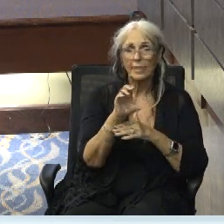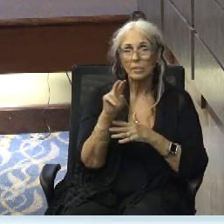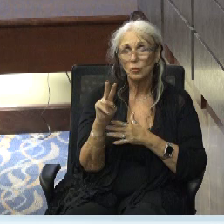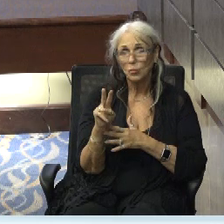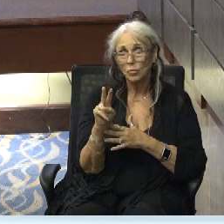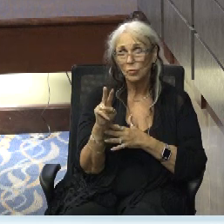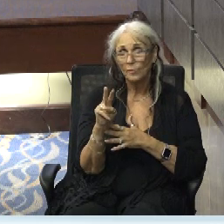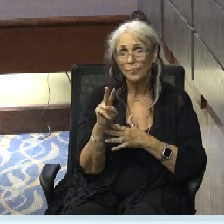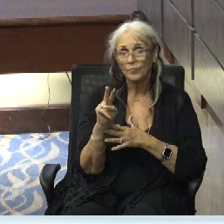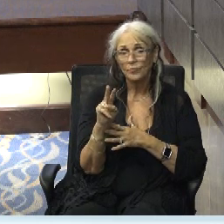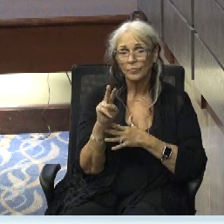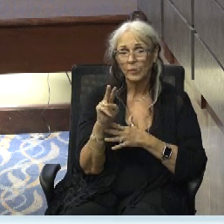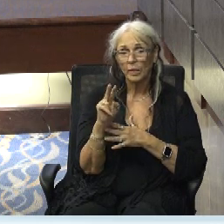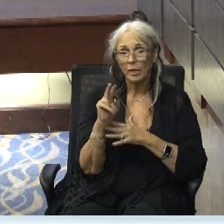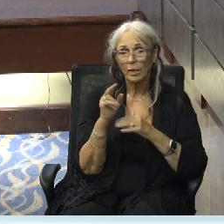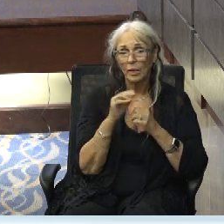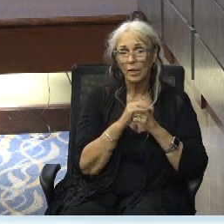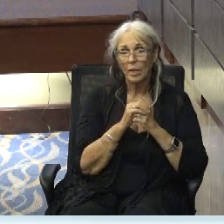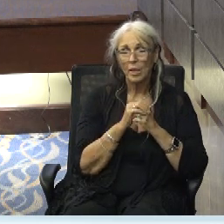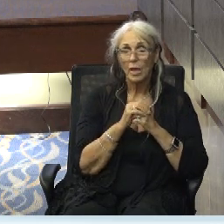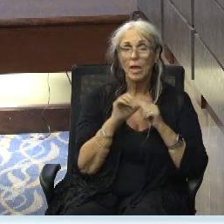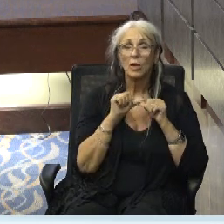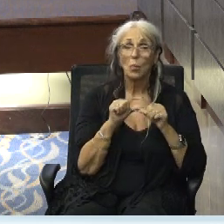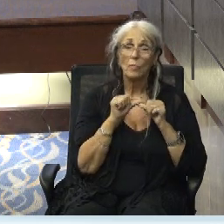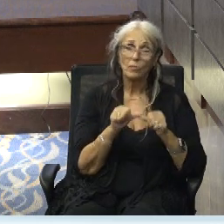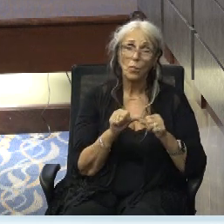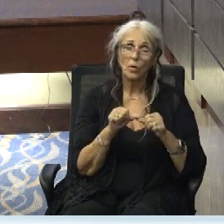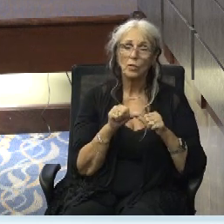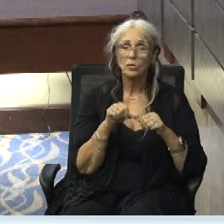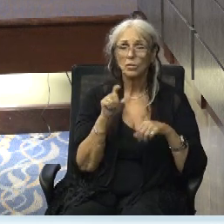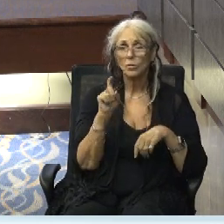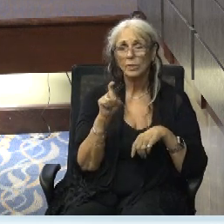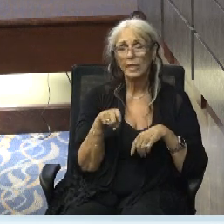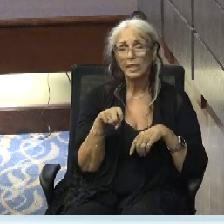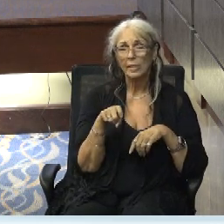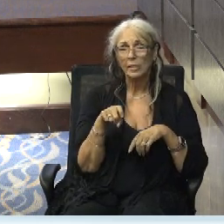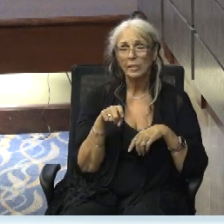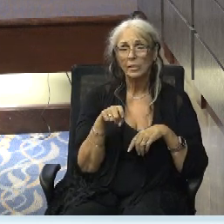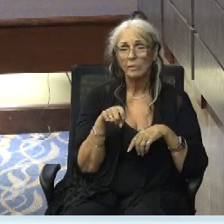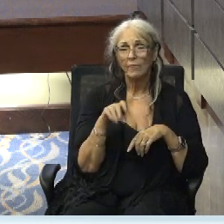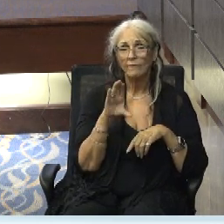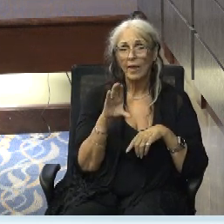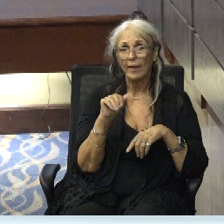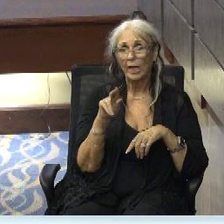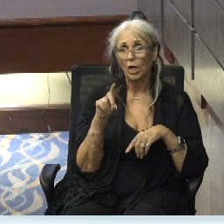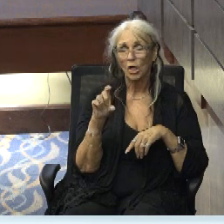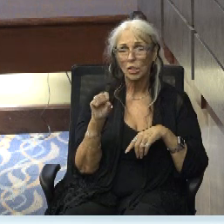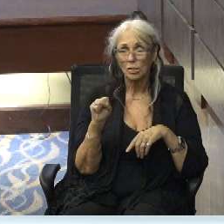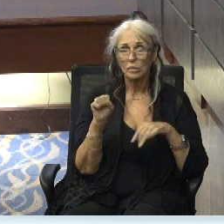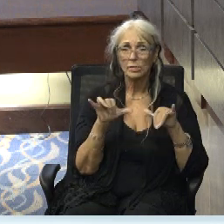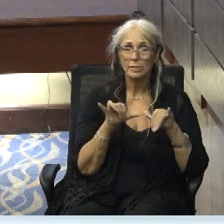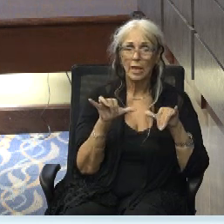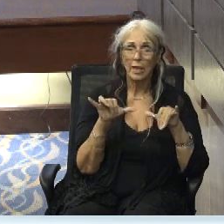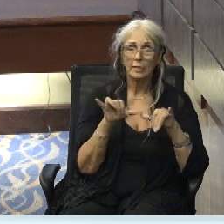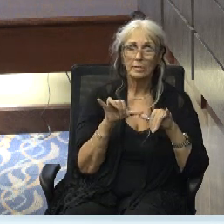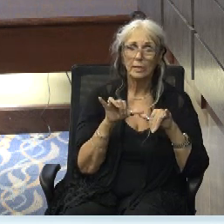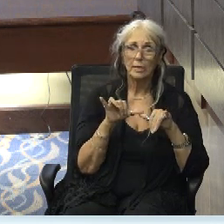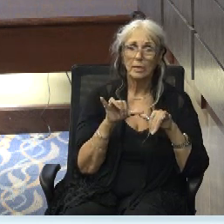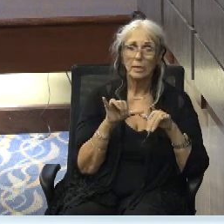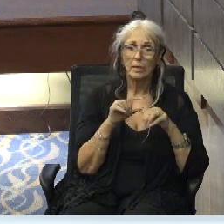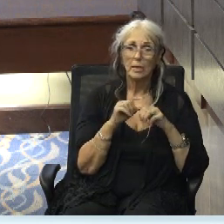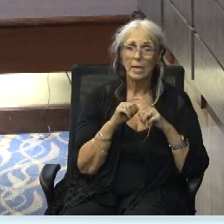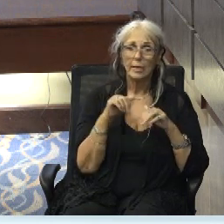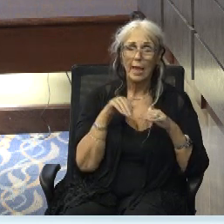C2, and going forward, you have to meet 5 acres in size along a limited